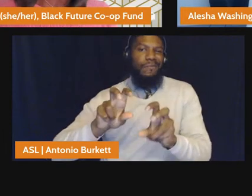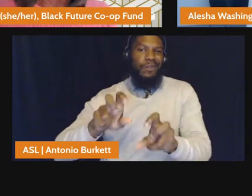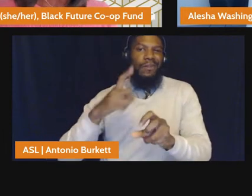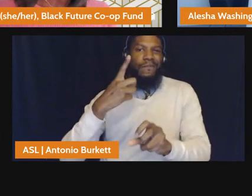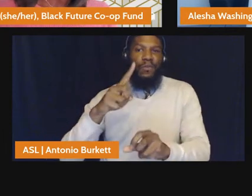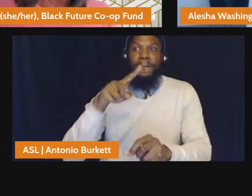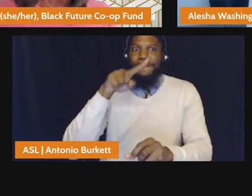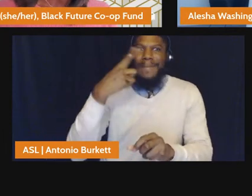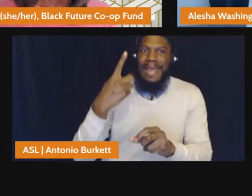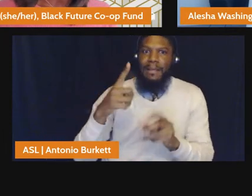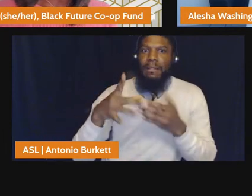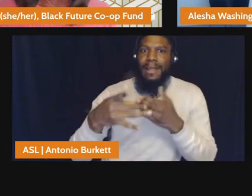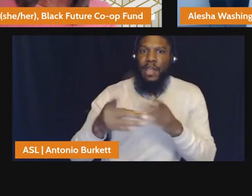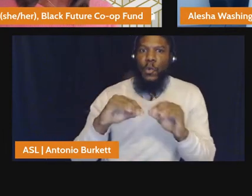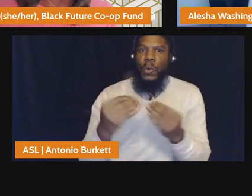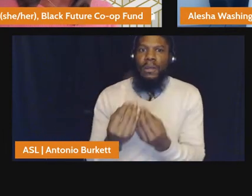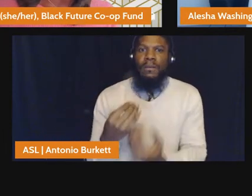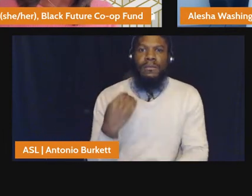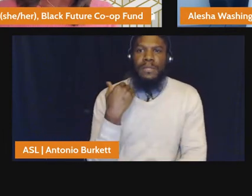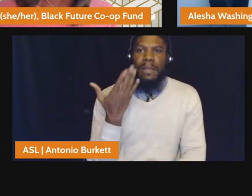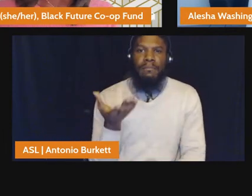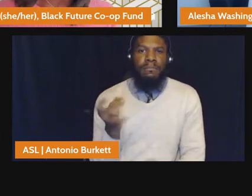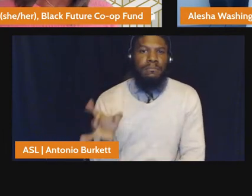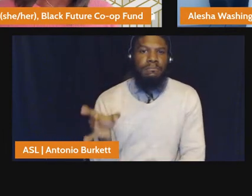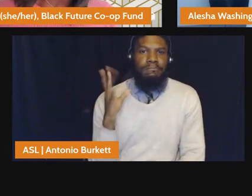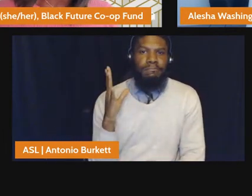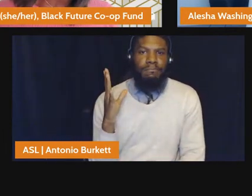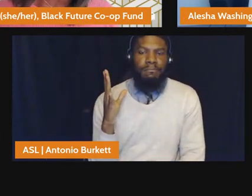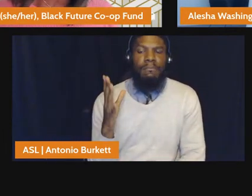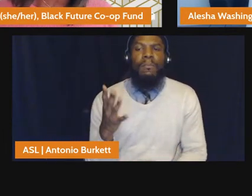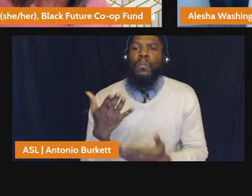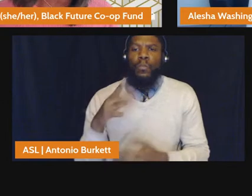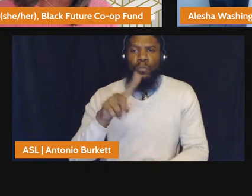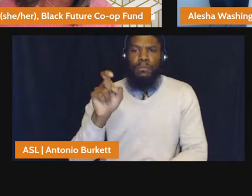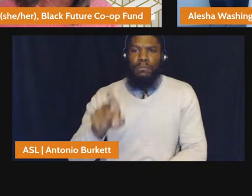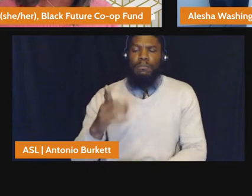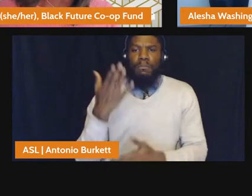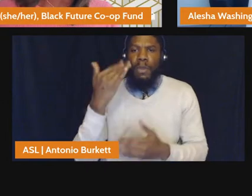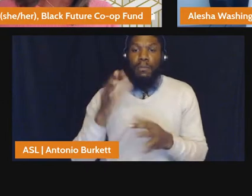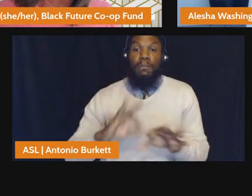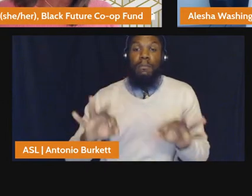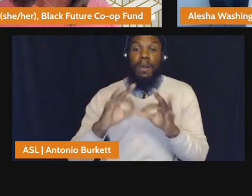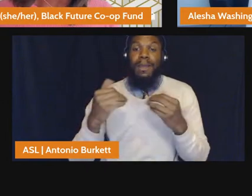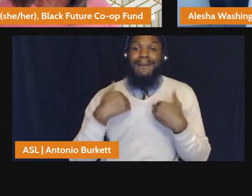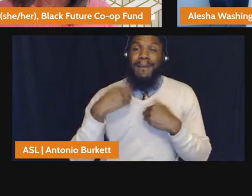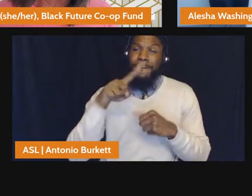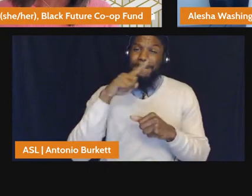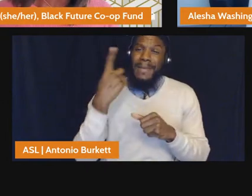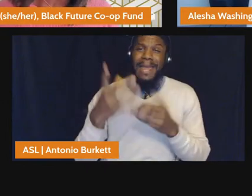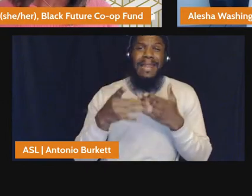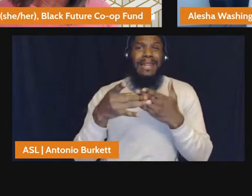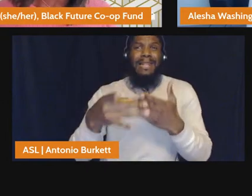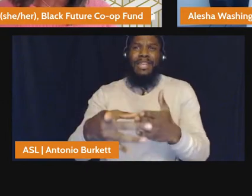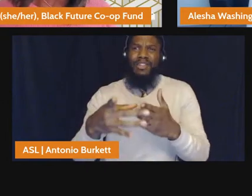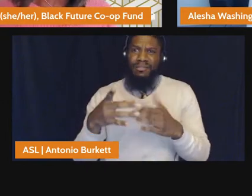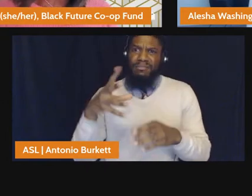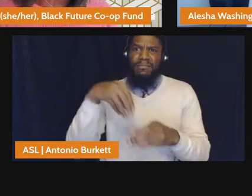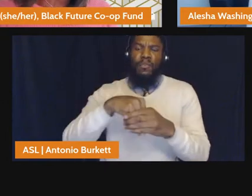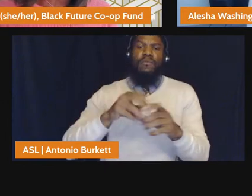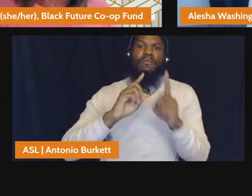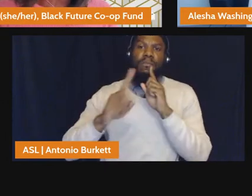shamefully. Why is it important to have Black leadership at the forefront of conversations about investing in